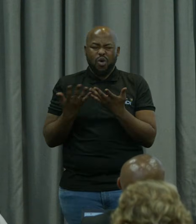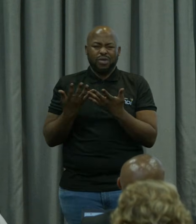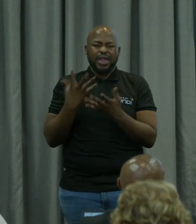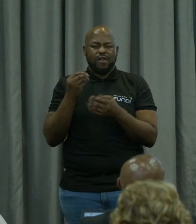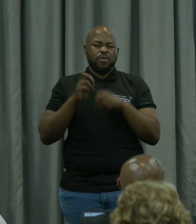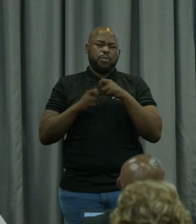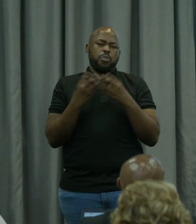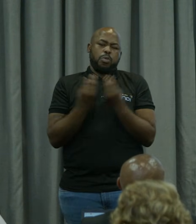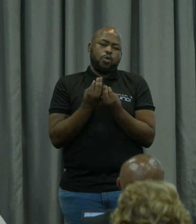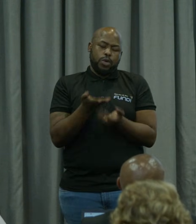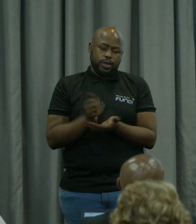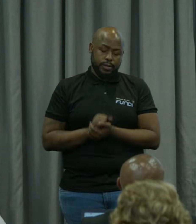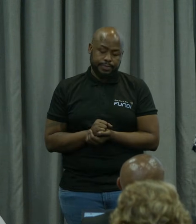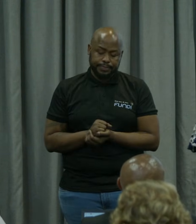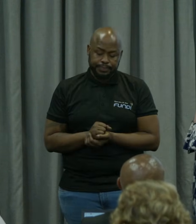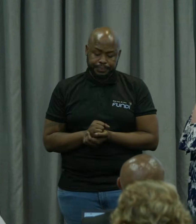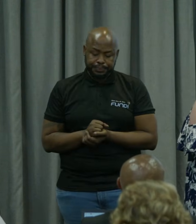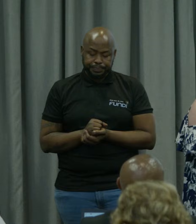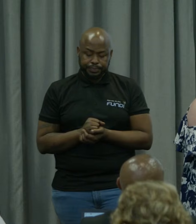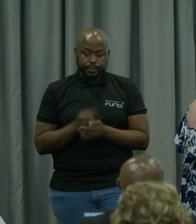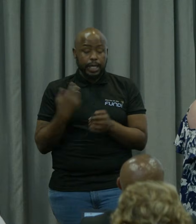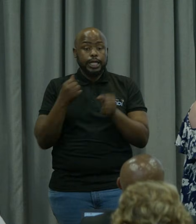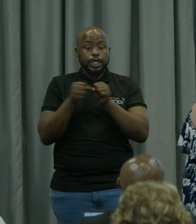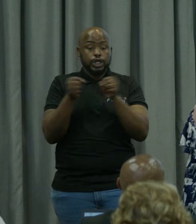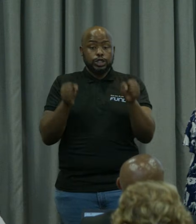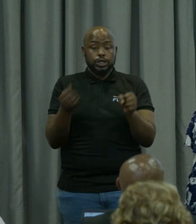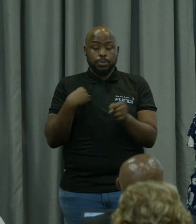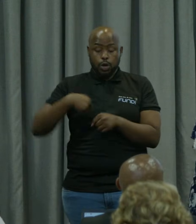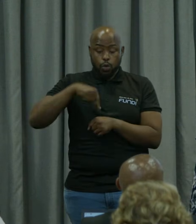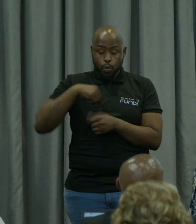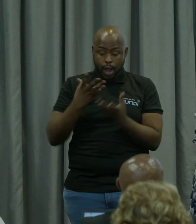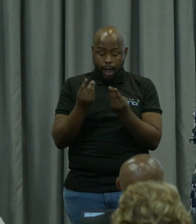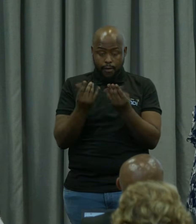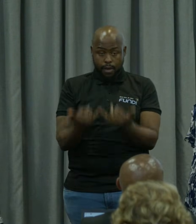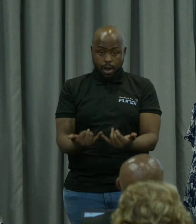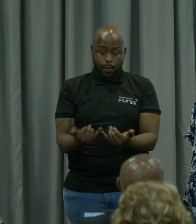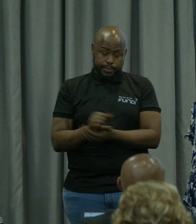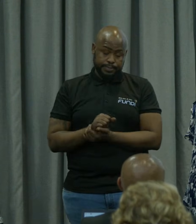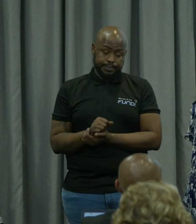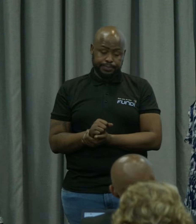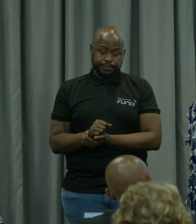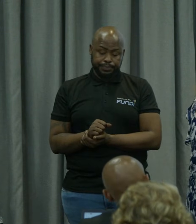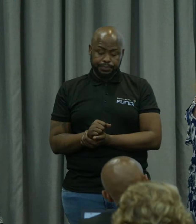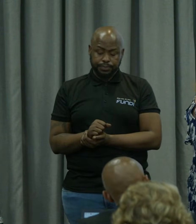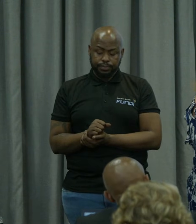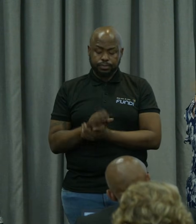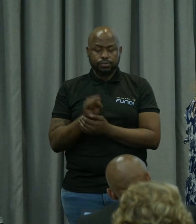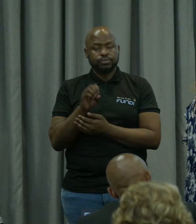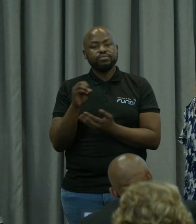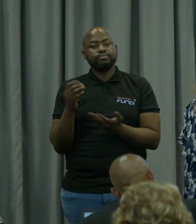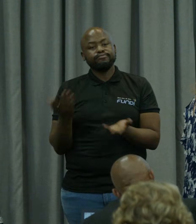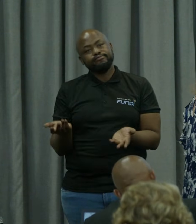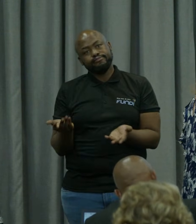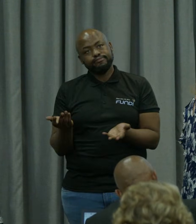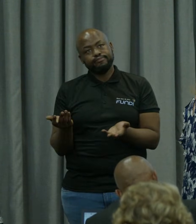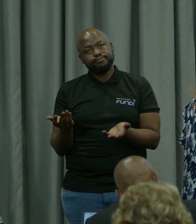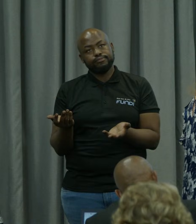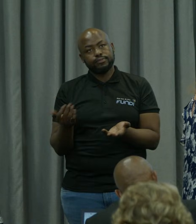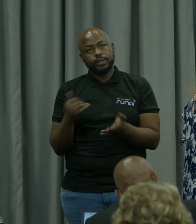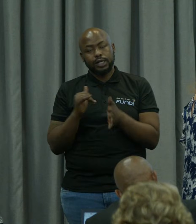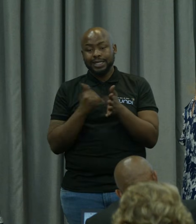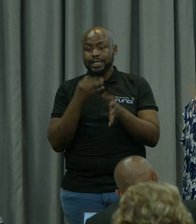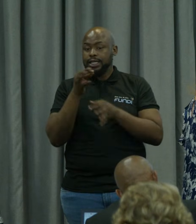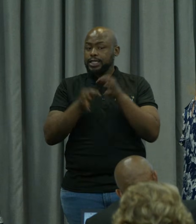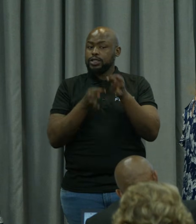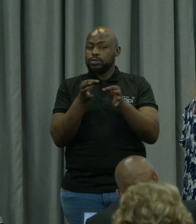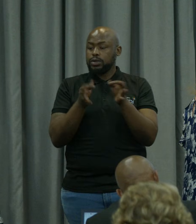the model that we have currently, all right? So there, I've just explained to you how